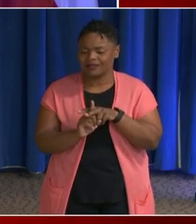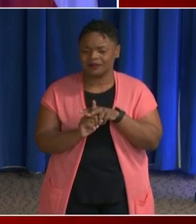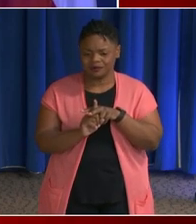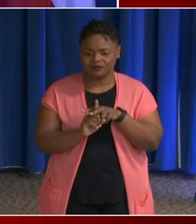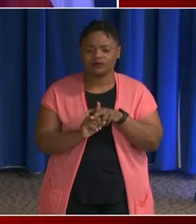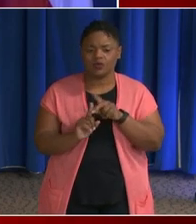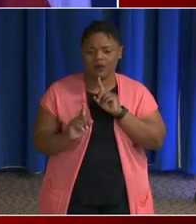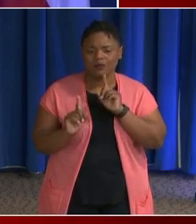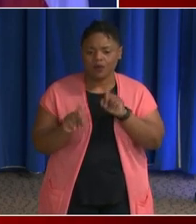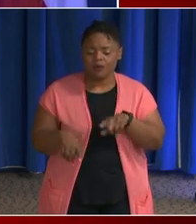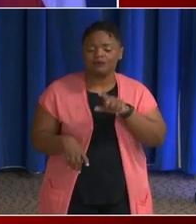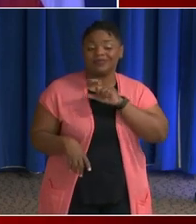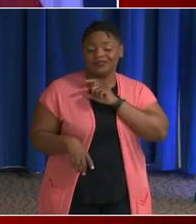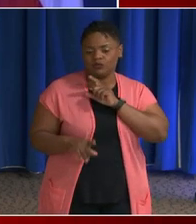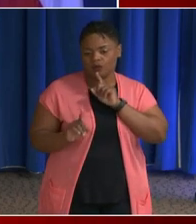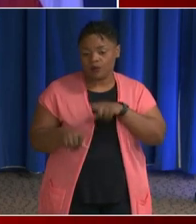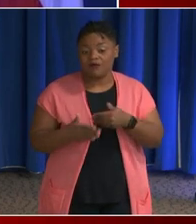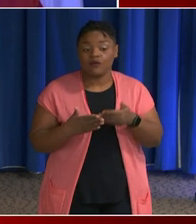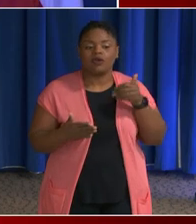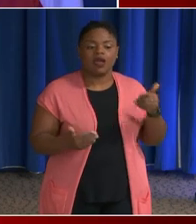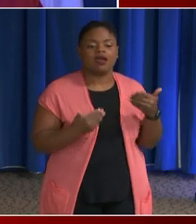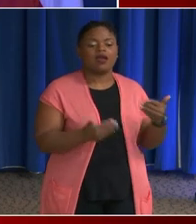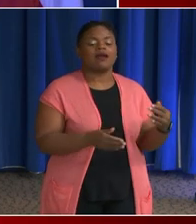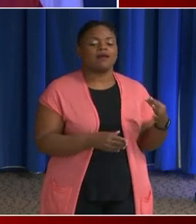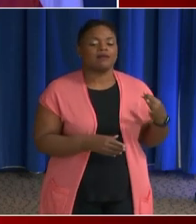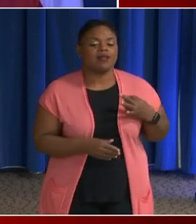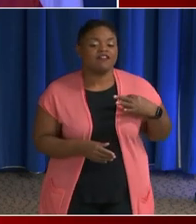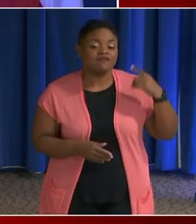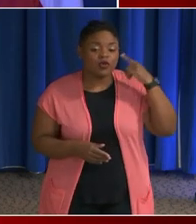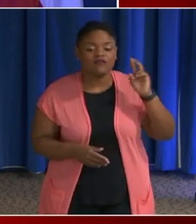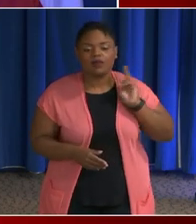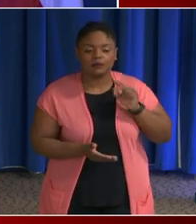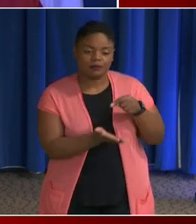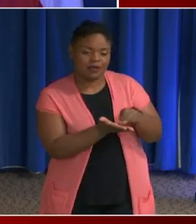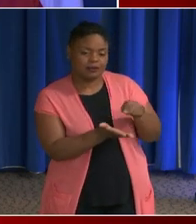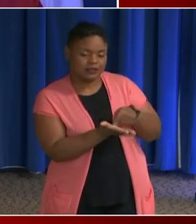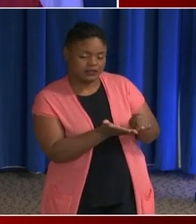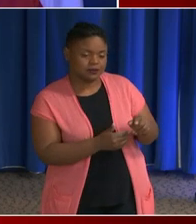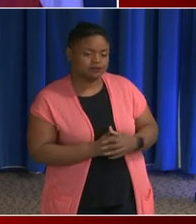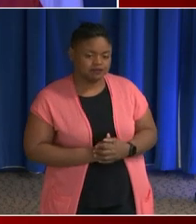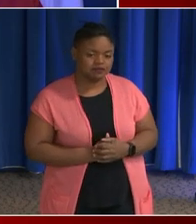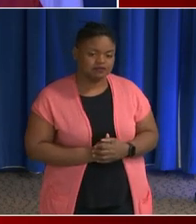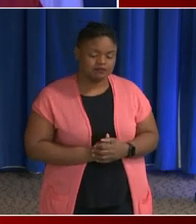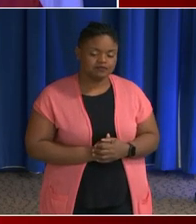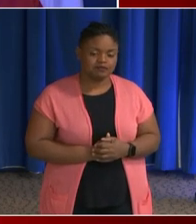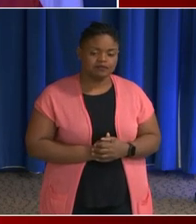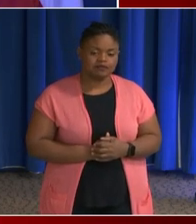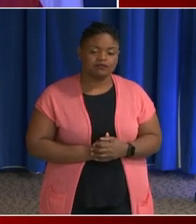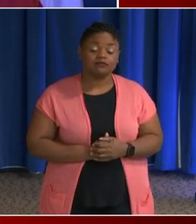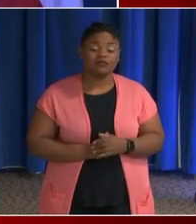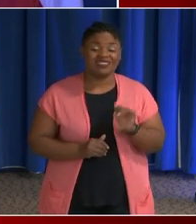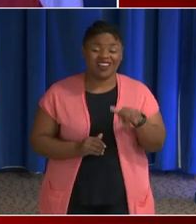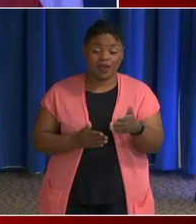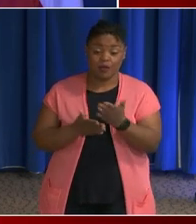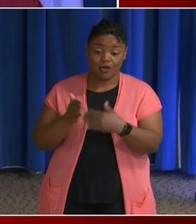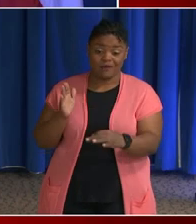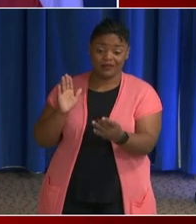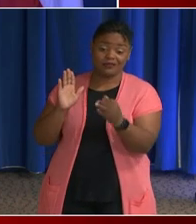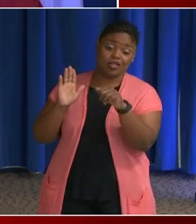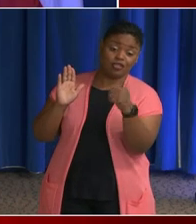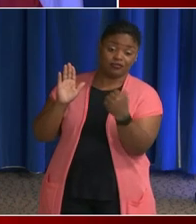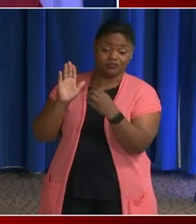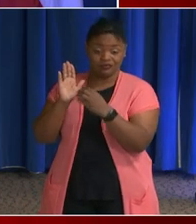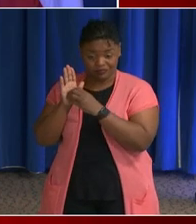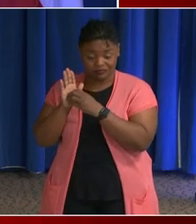police report before they can apply for victims' compensation. There's a measure that would restore or enfranchise individuals